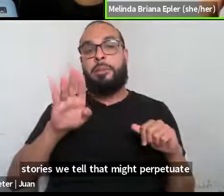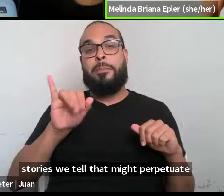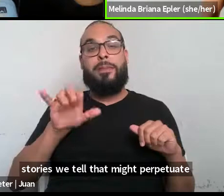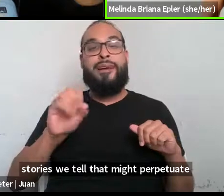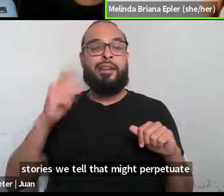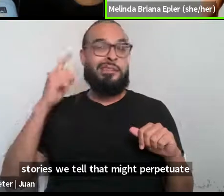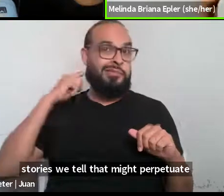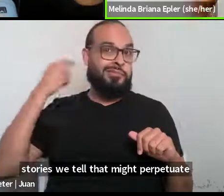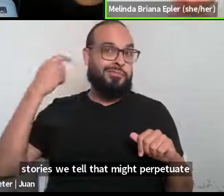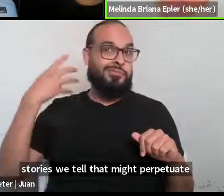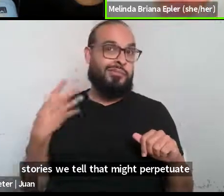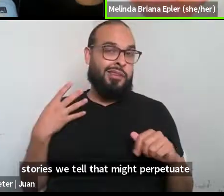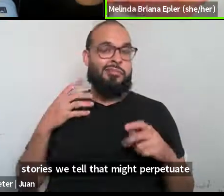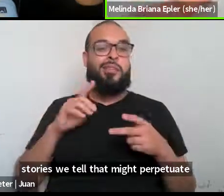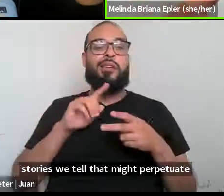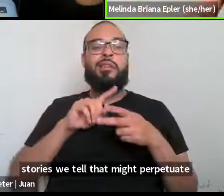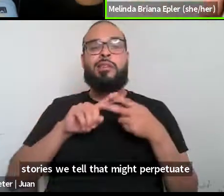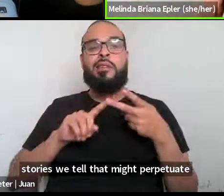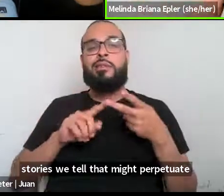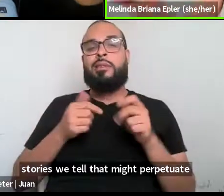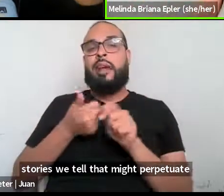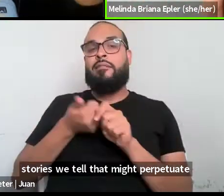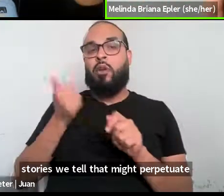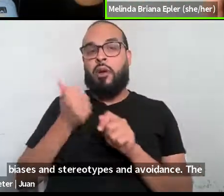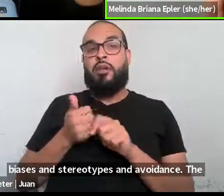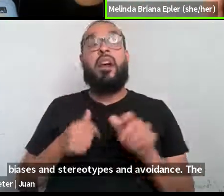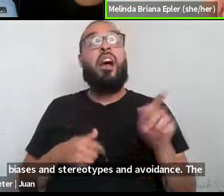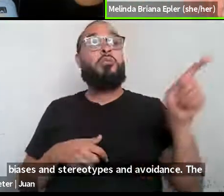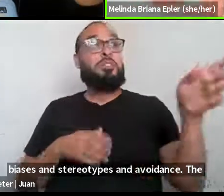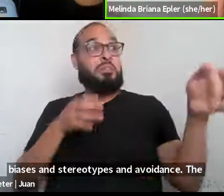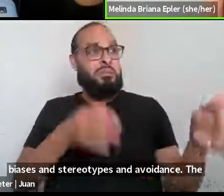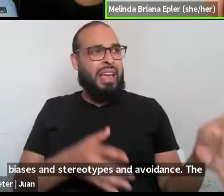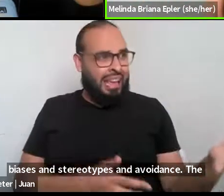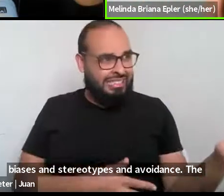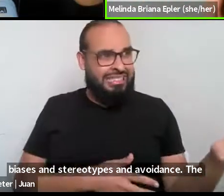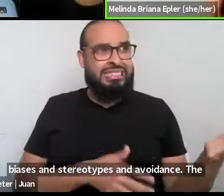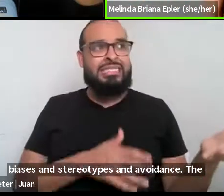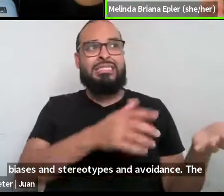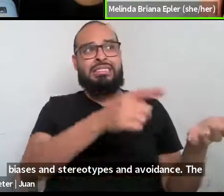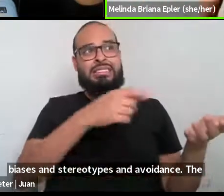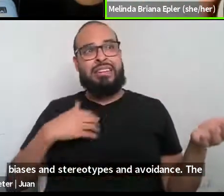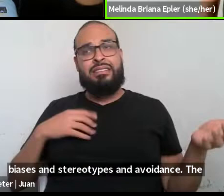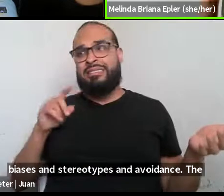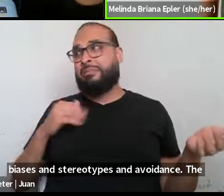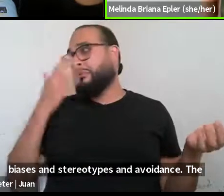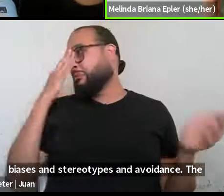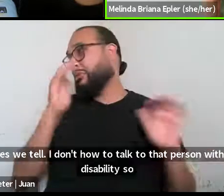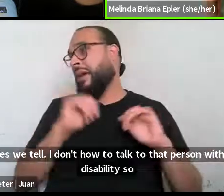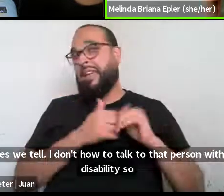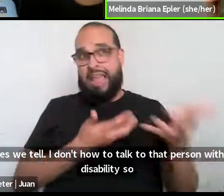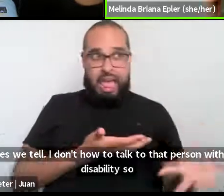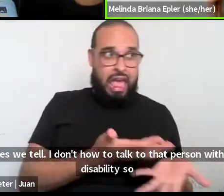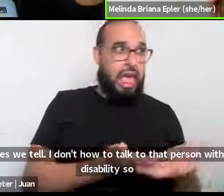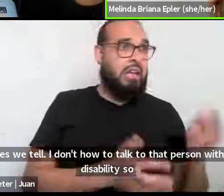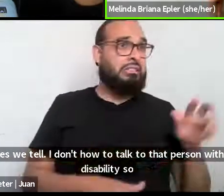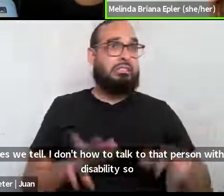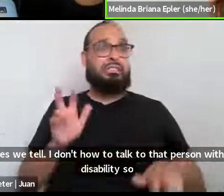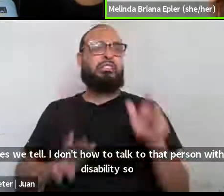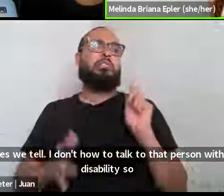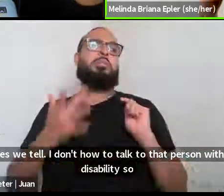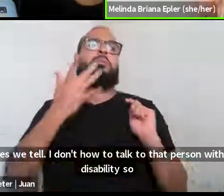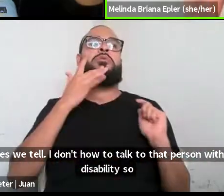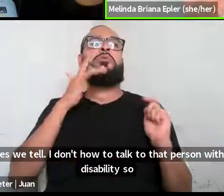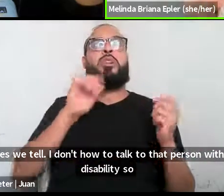With the stories that we tell, I don't know how to talk to that person with a disability, so I'm just not going to talk to them. Mhm.